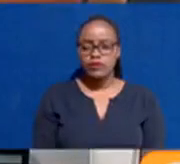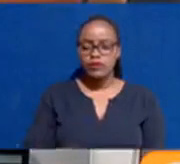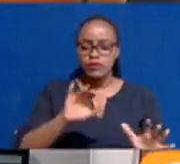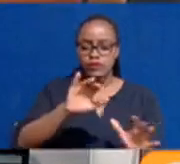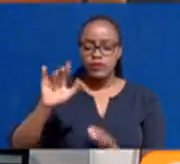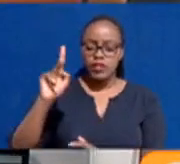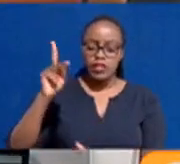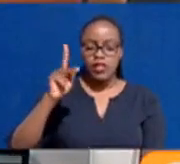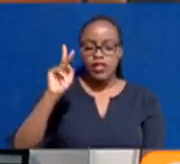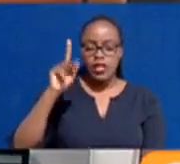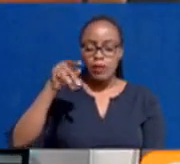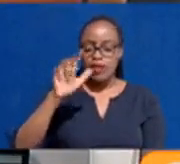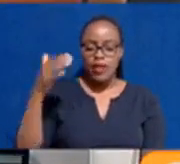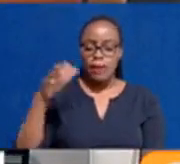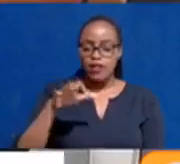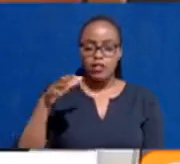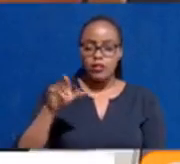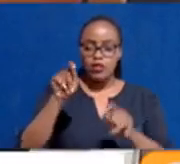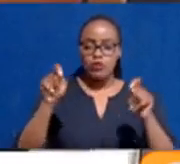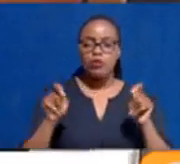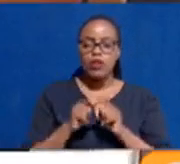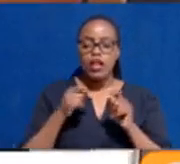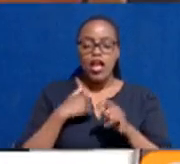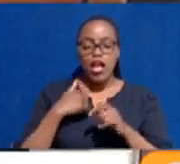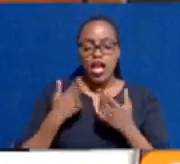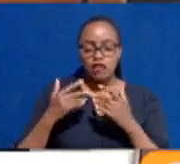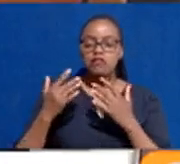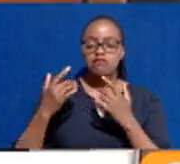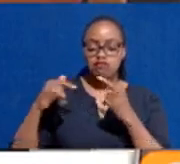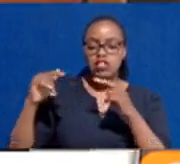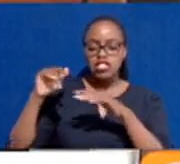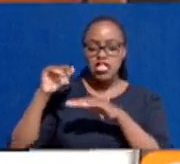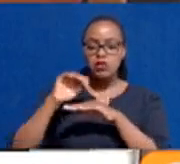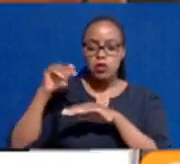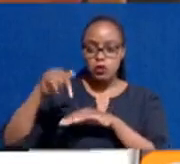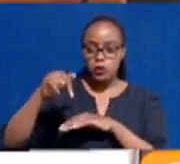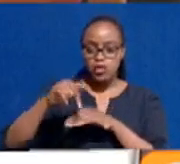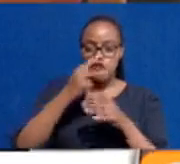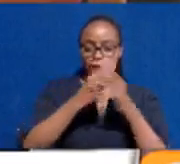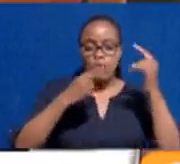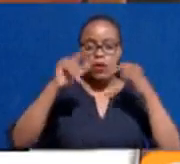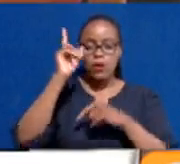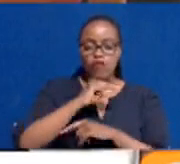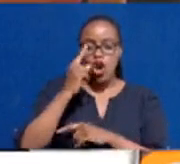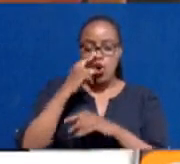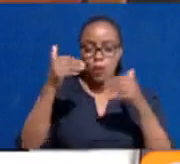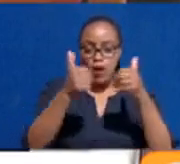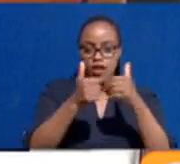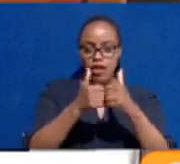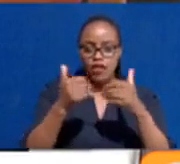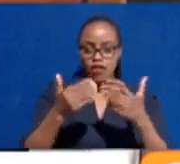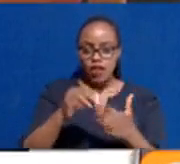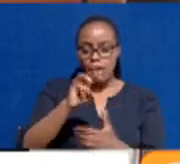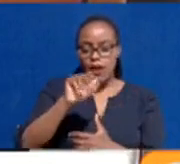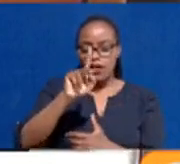The Kenya Ports Authority basketball teams had a good day in office today, both winning their home matches at the